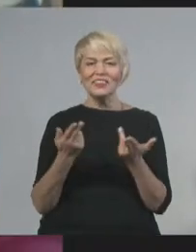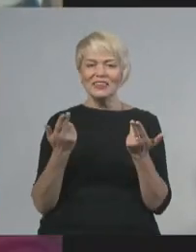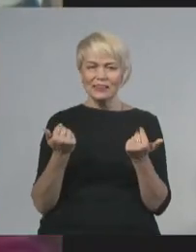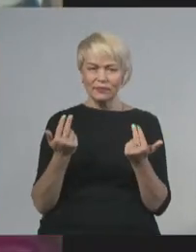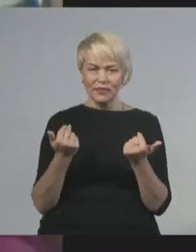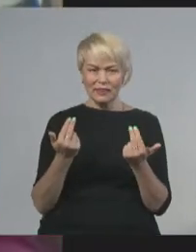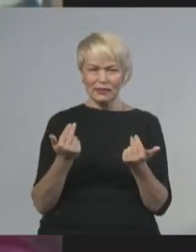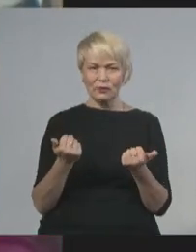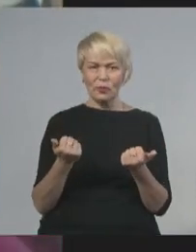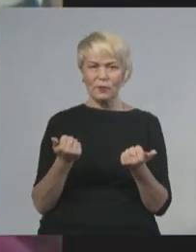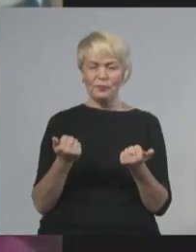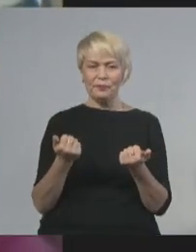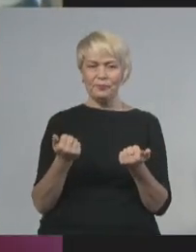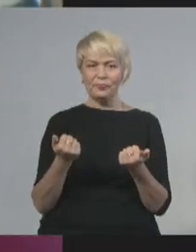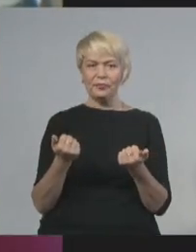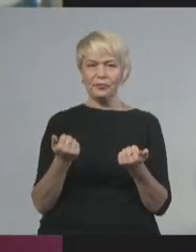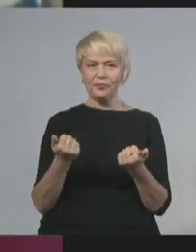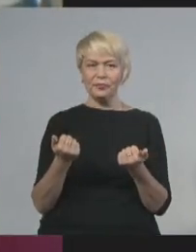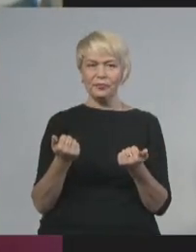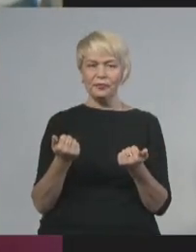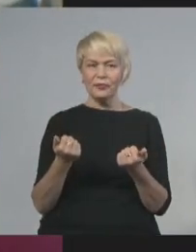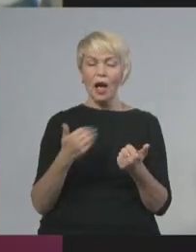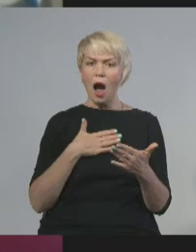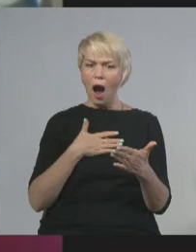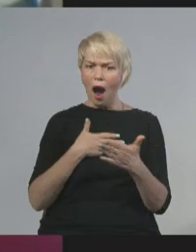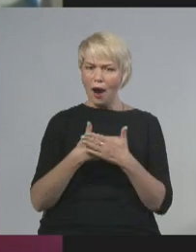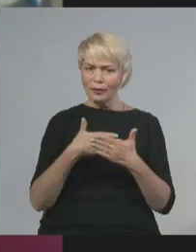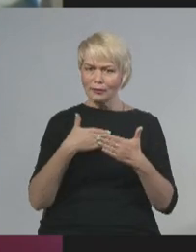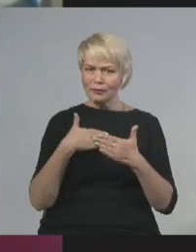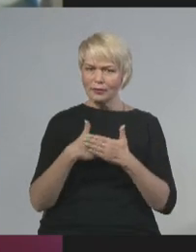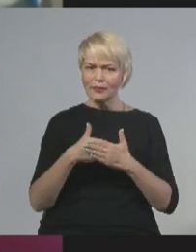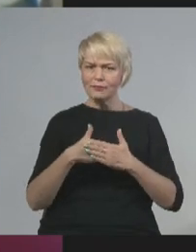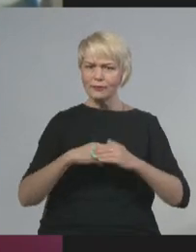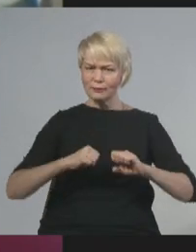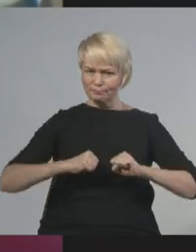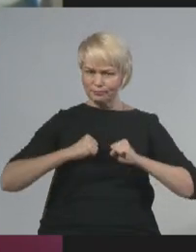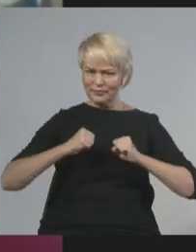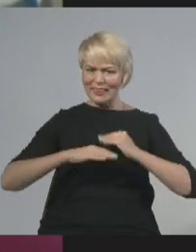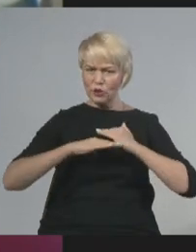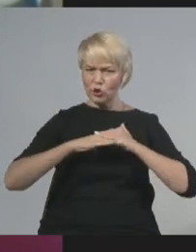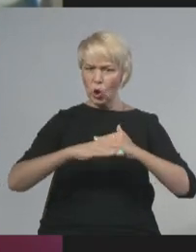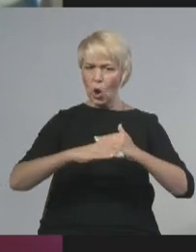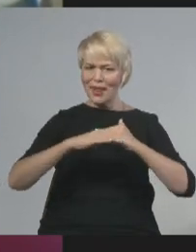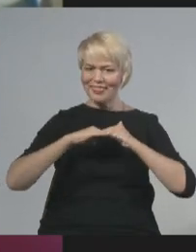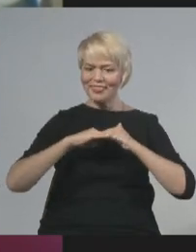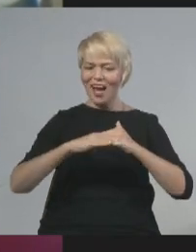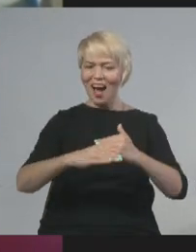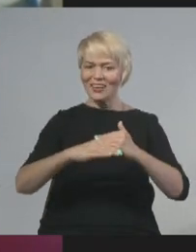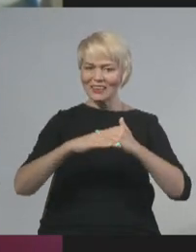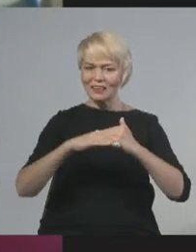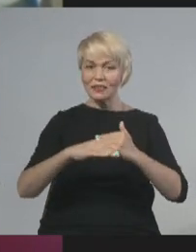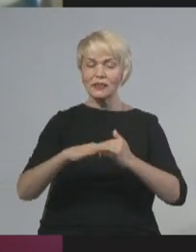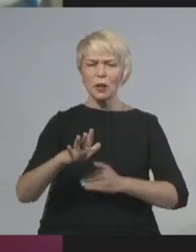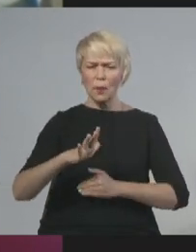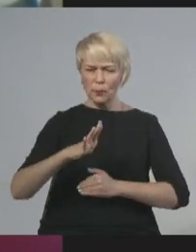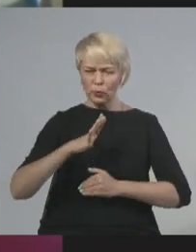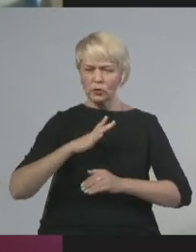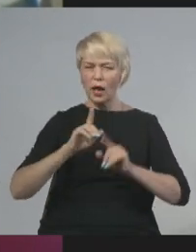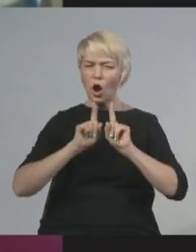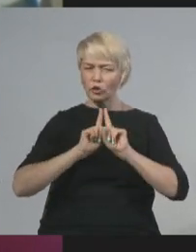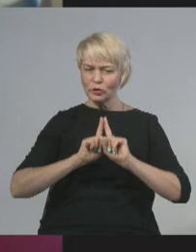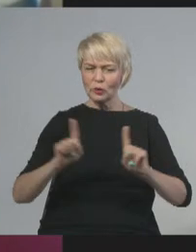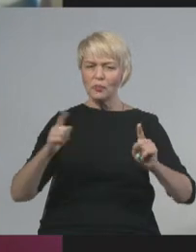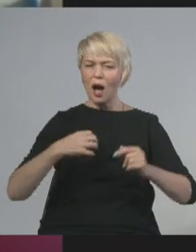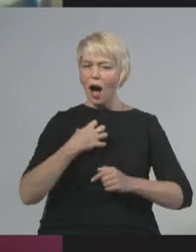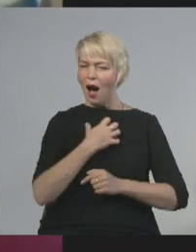solidarity where increase were higher in in numbers in the early stage of the pandemic in the